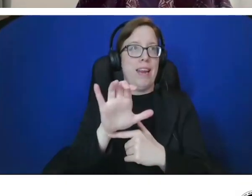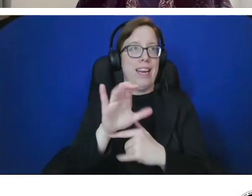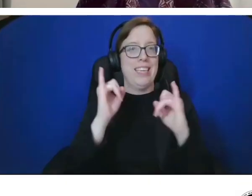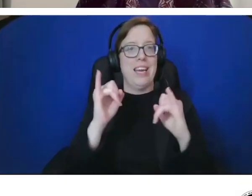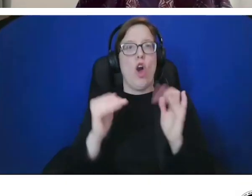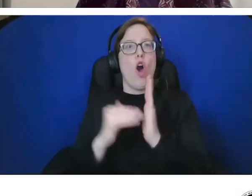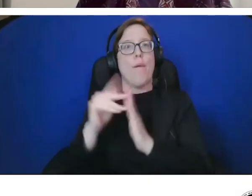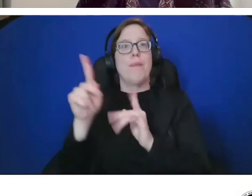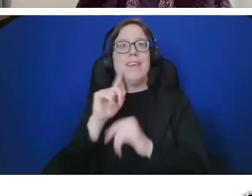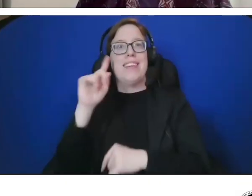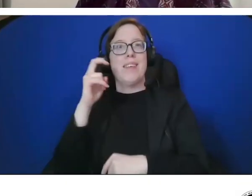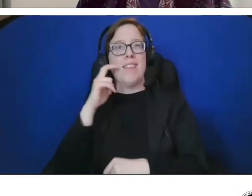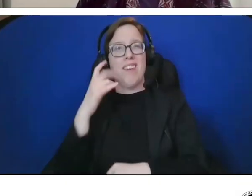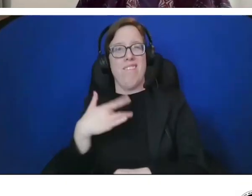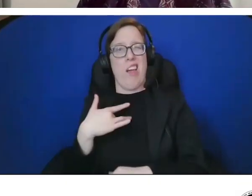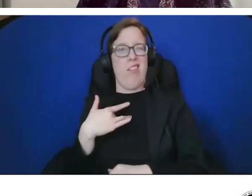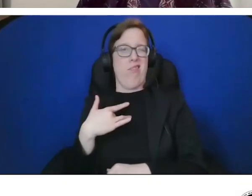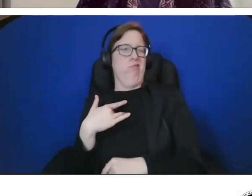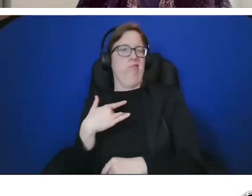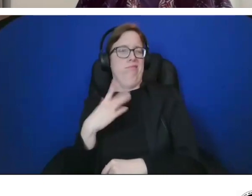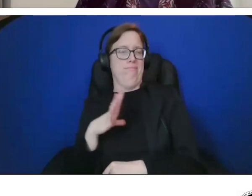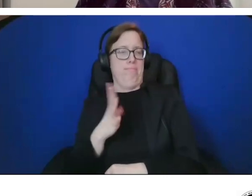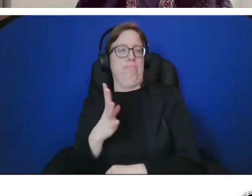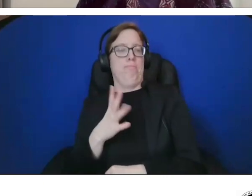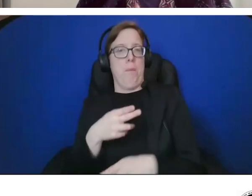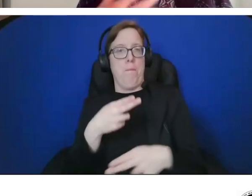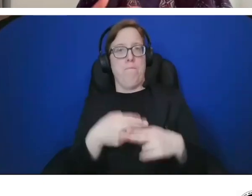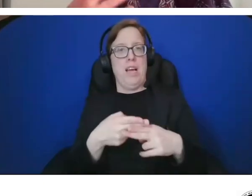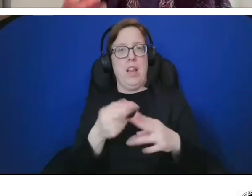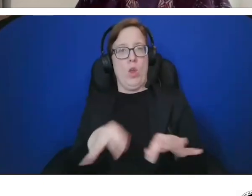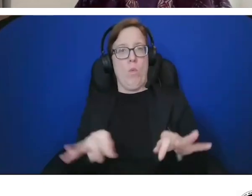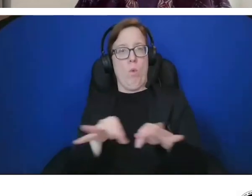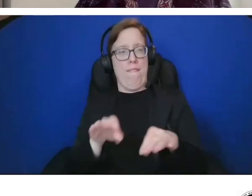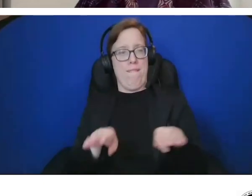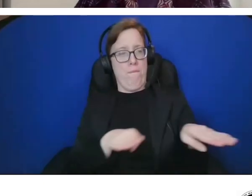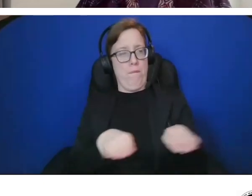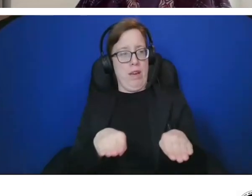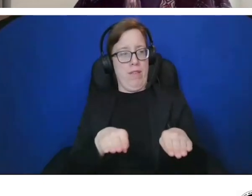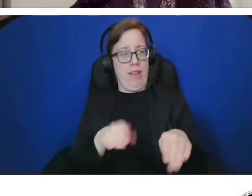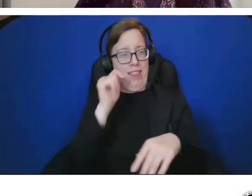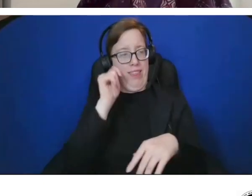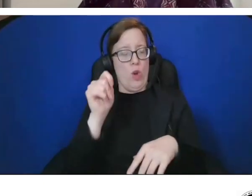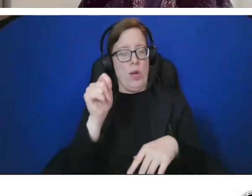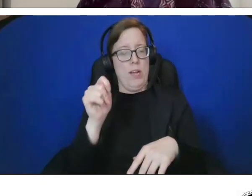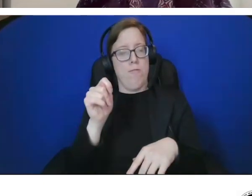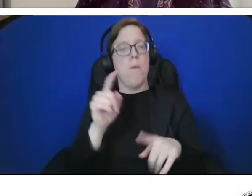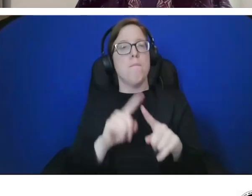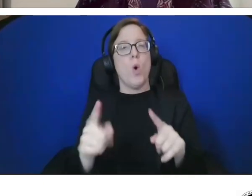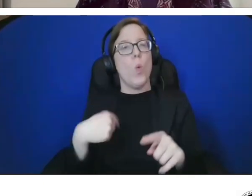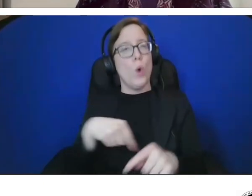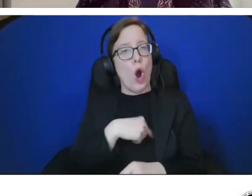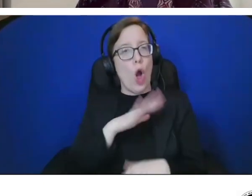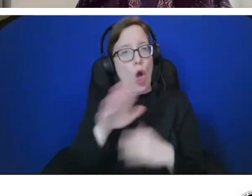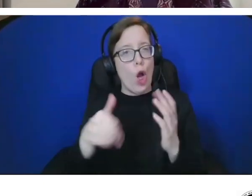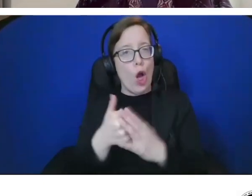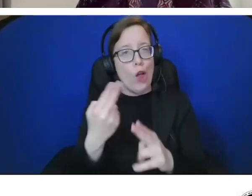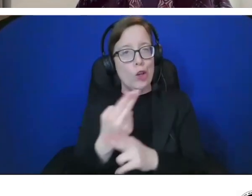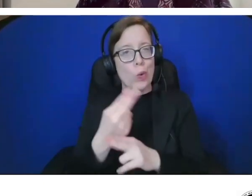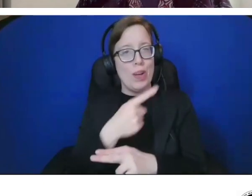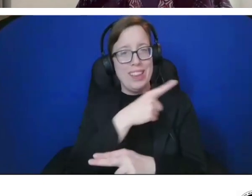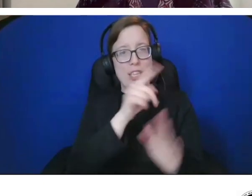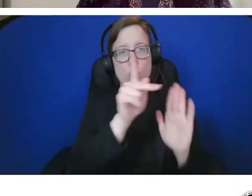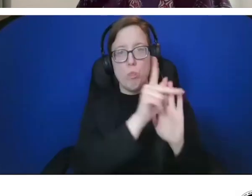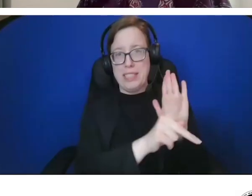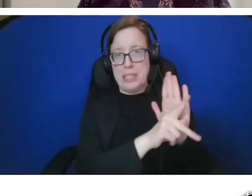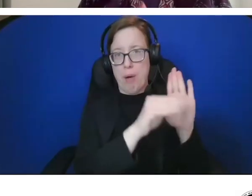so many people in deafblindness are a little put off by mentioning the importance of behavioral theory, but we all use